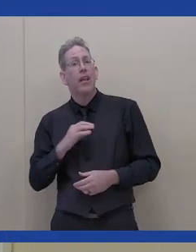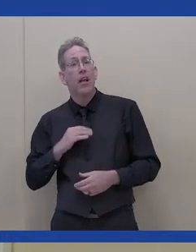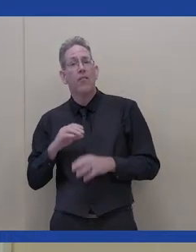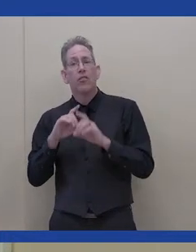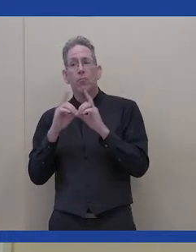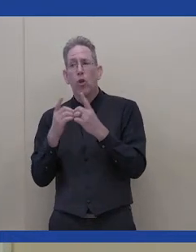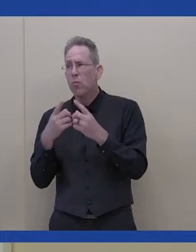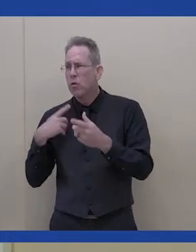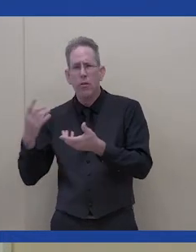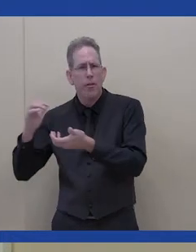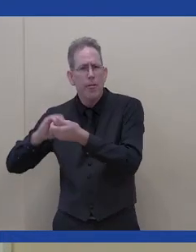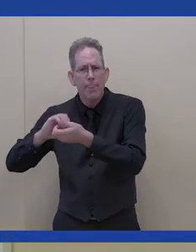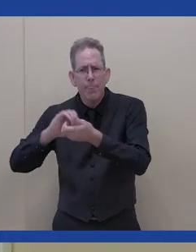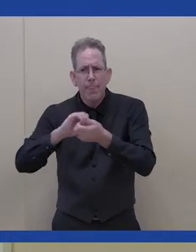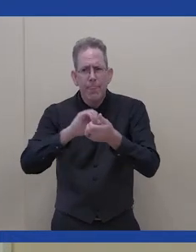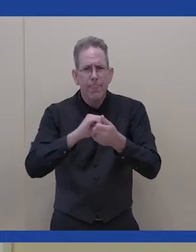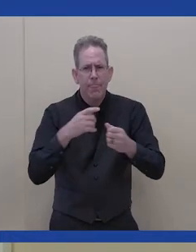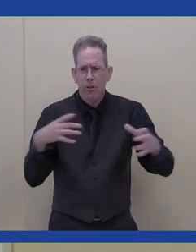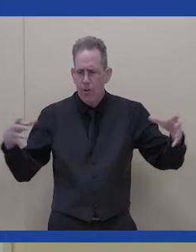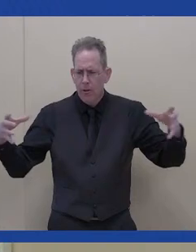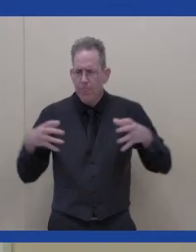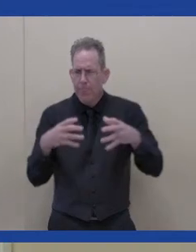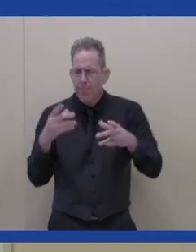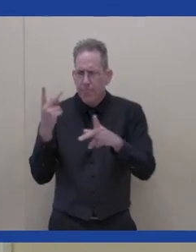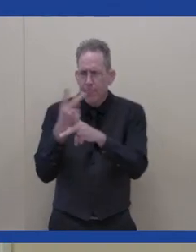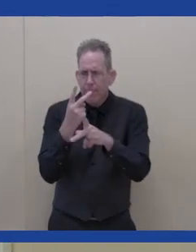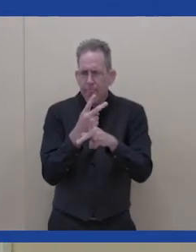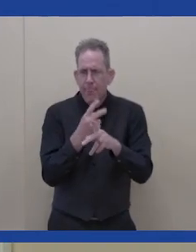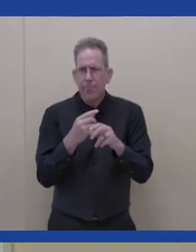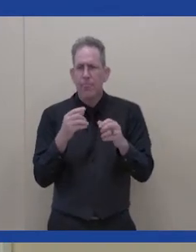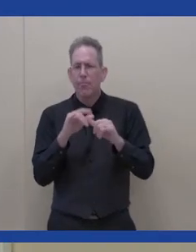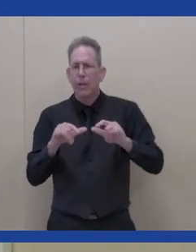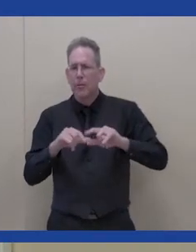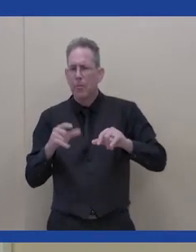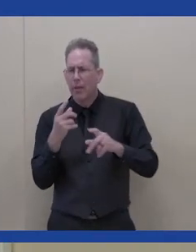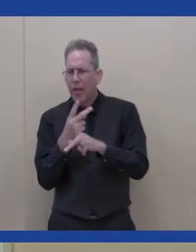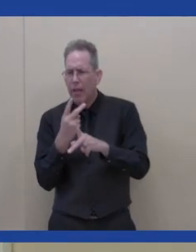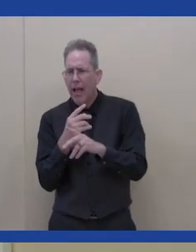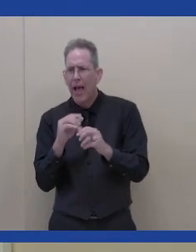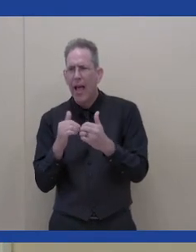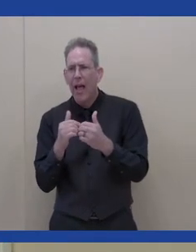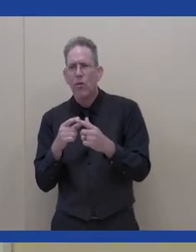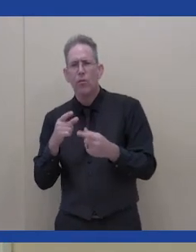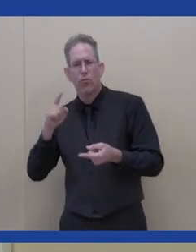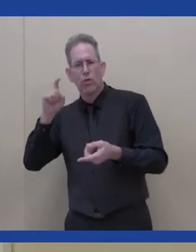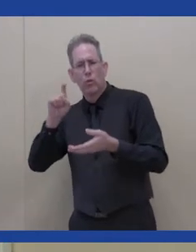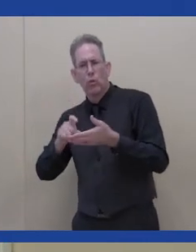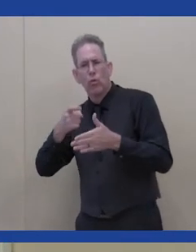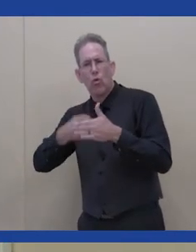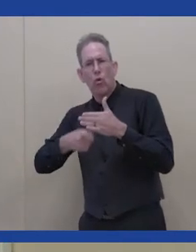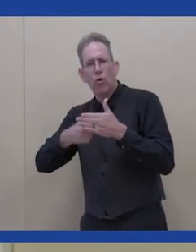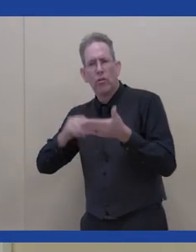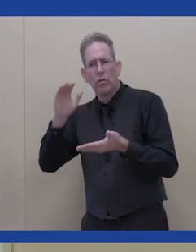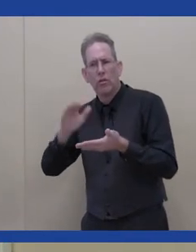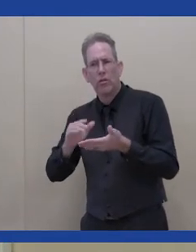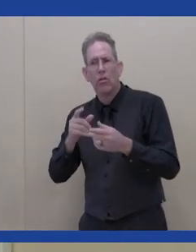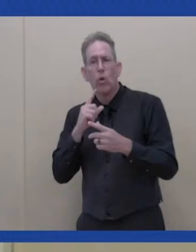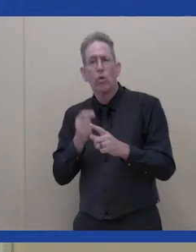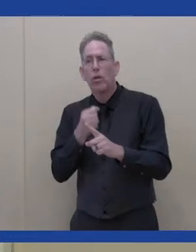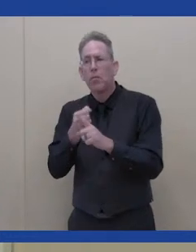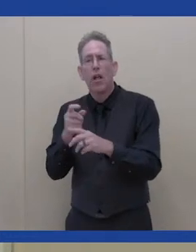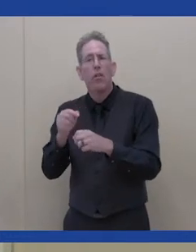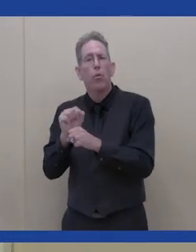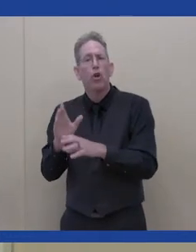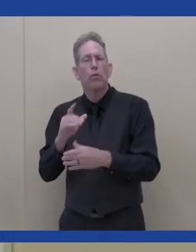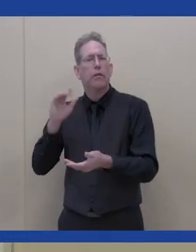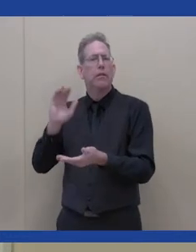visitors expect and deserve, while also doing everything possible to minimize the impact on working people. We have several tools to